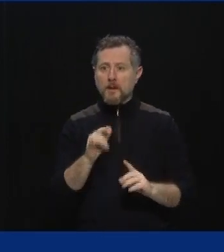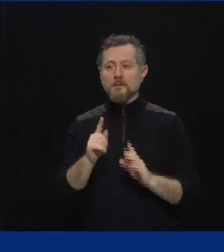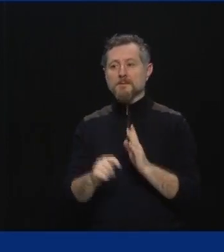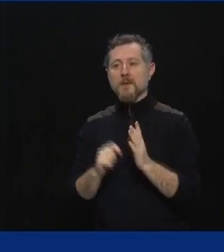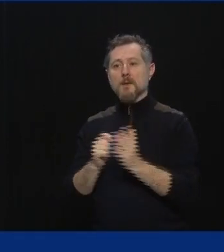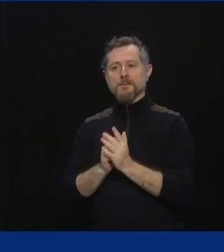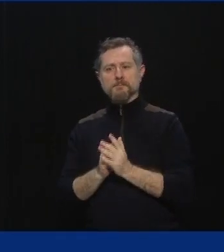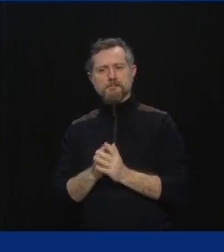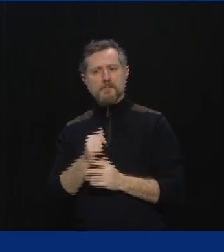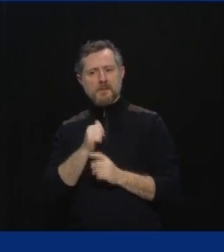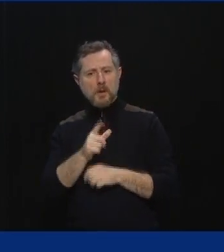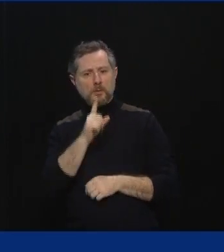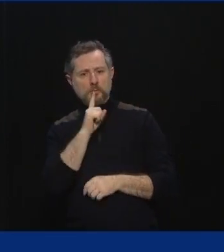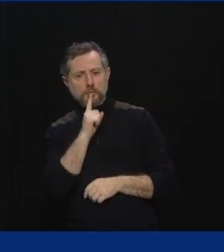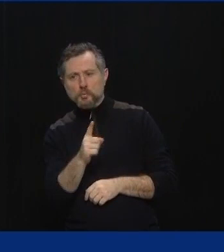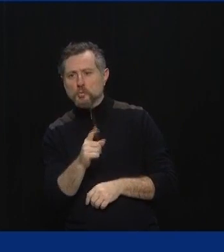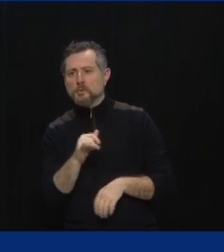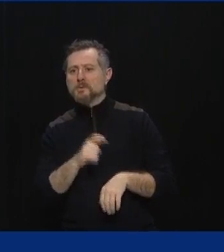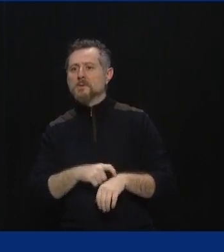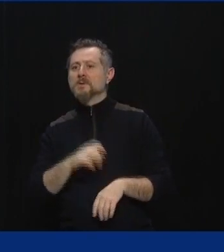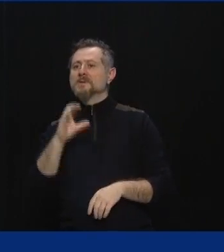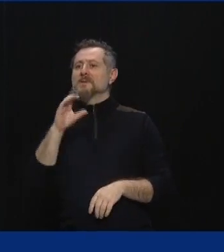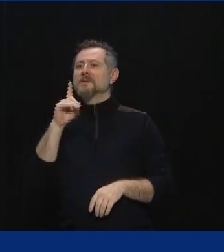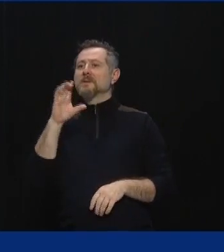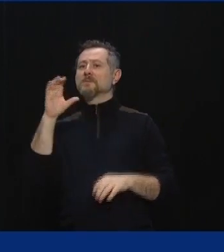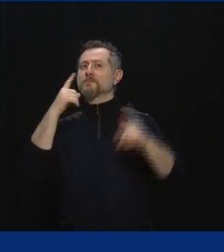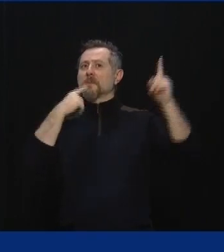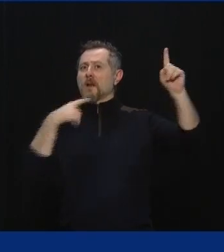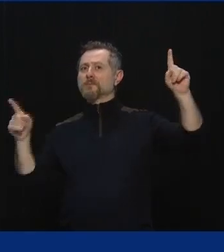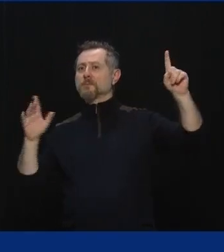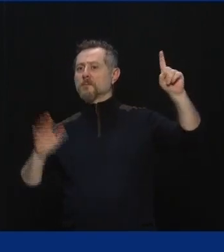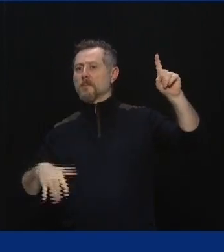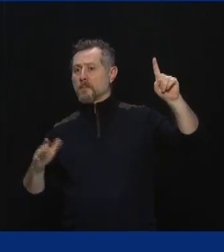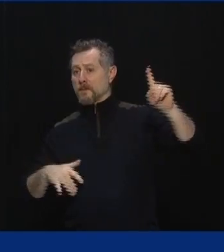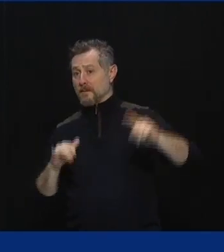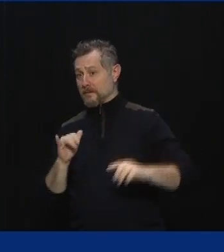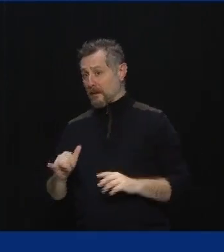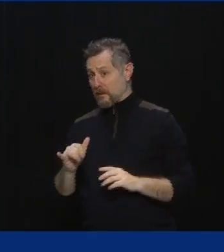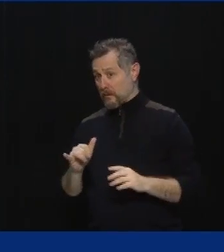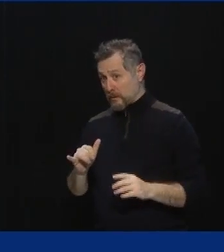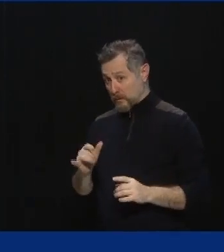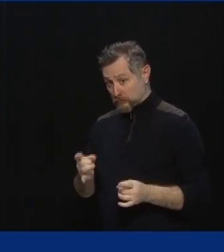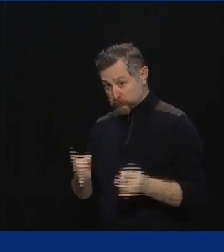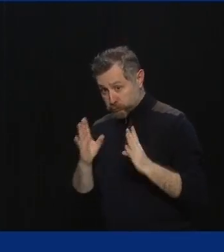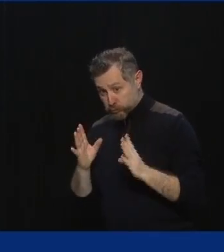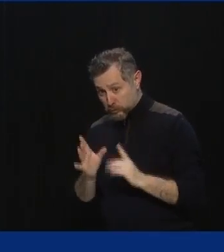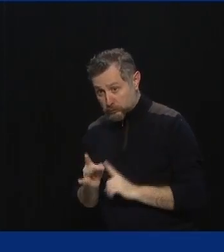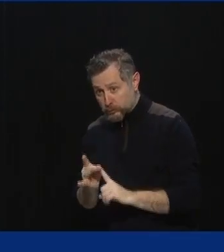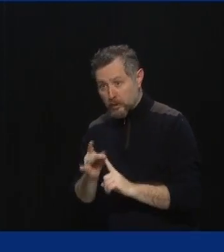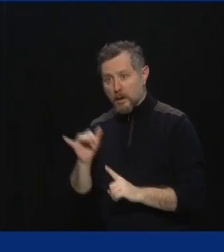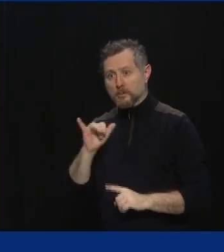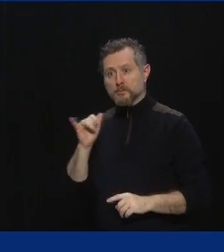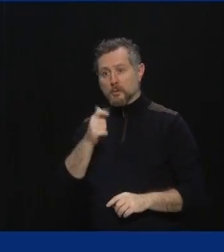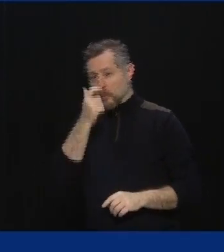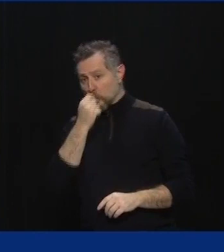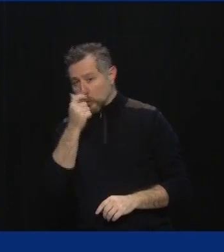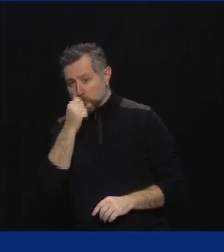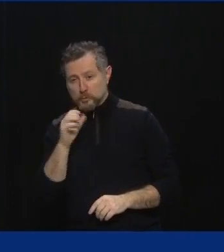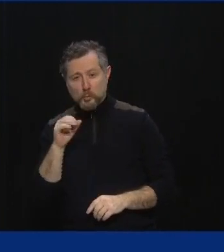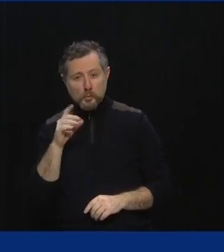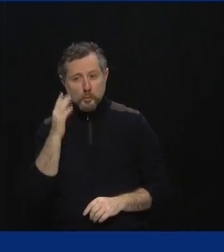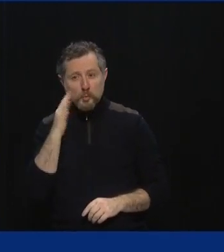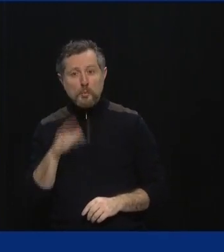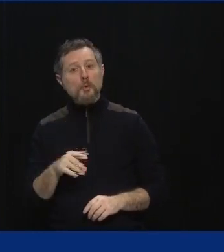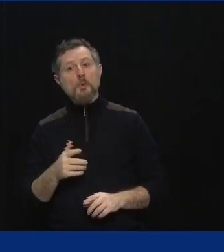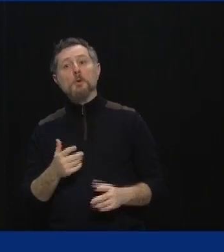have clarity from the CDC as to whether or not this was something that spreads quickly like a cold or flu, but does not